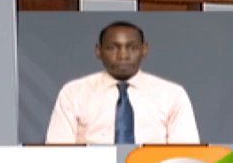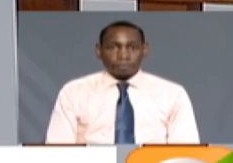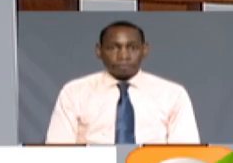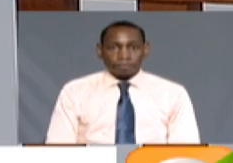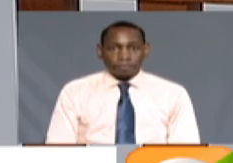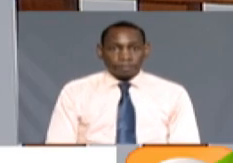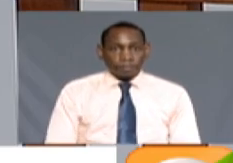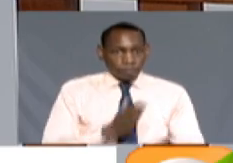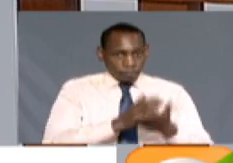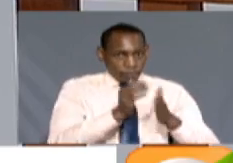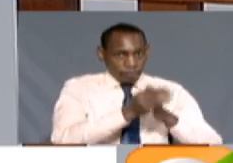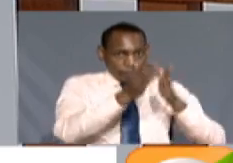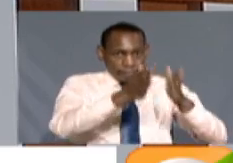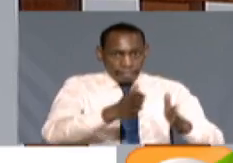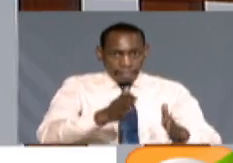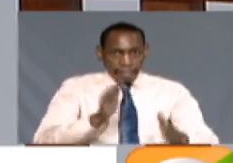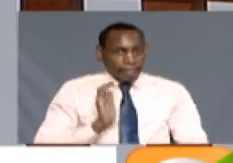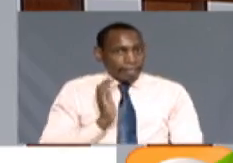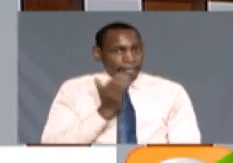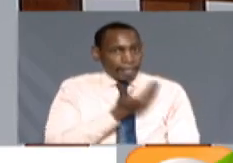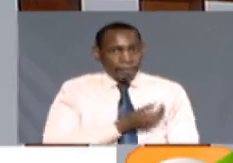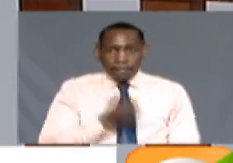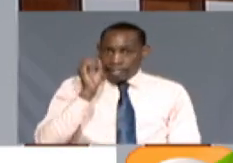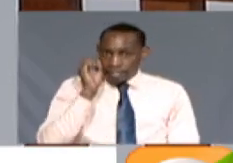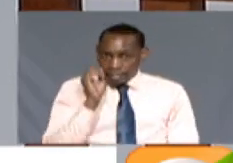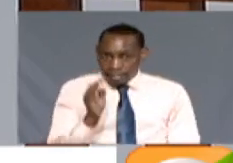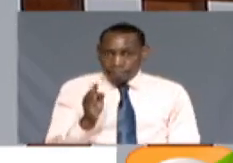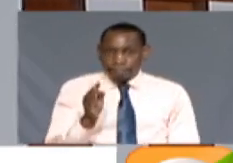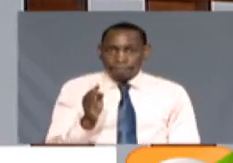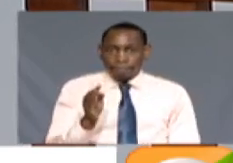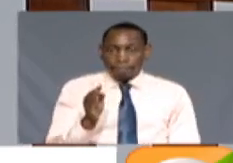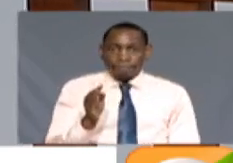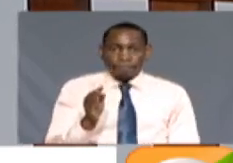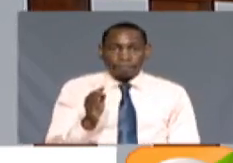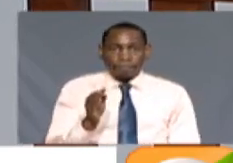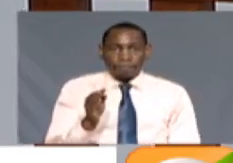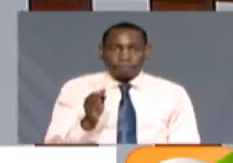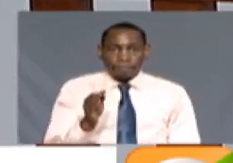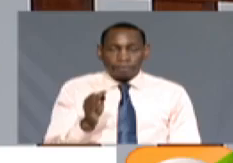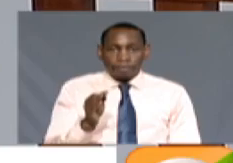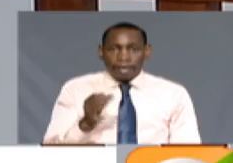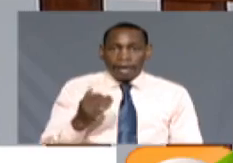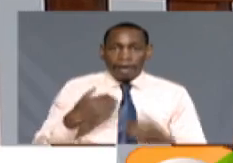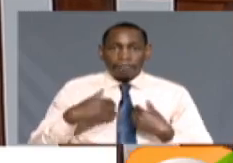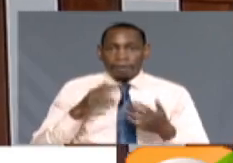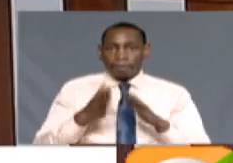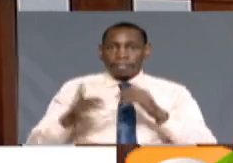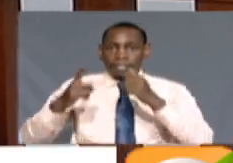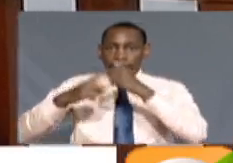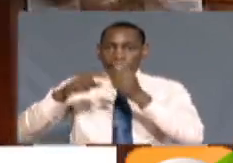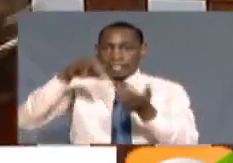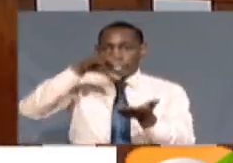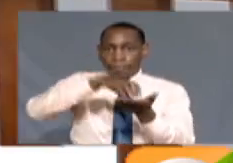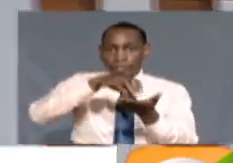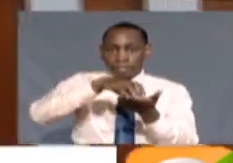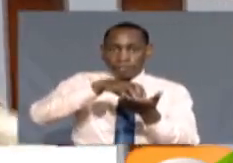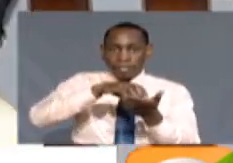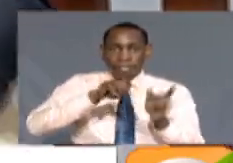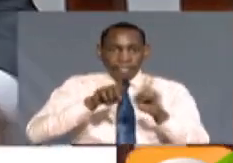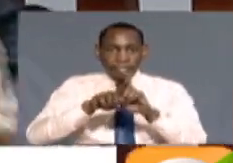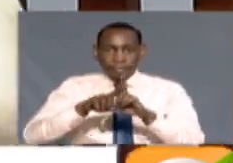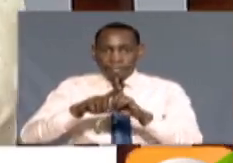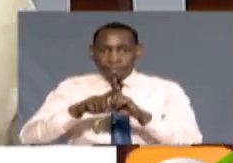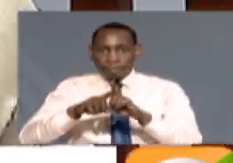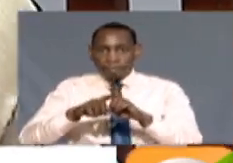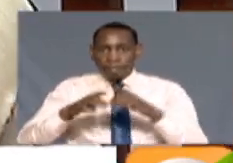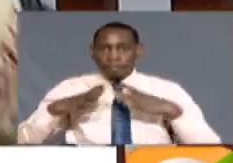He's our leader. And if where he comes from, say we have about 6 slots, and they come with him